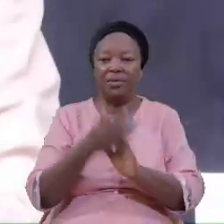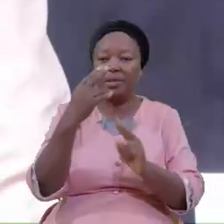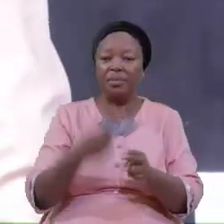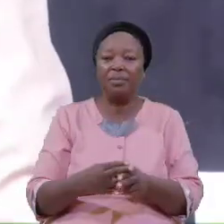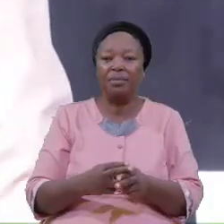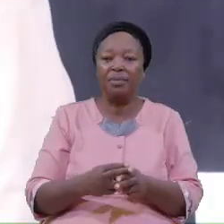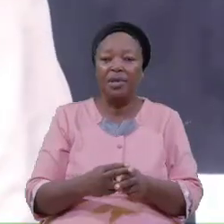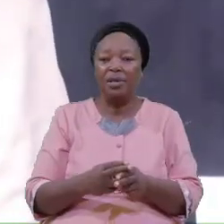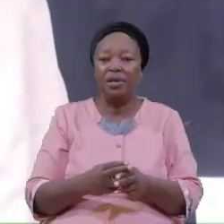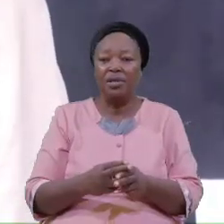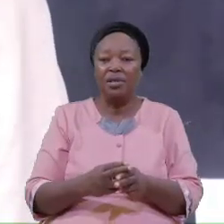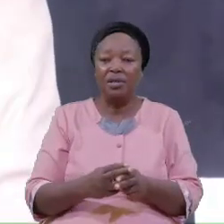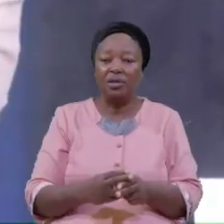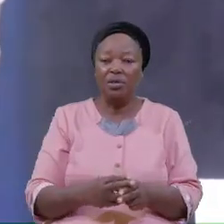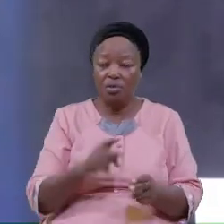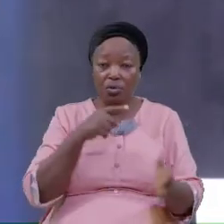Evidence, you show it.